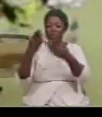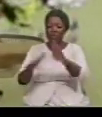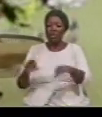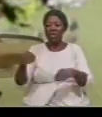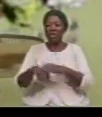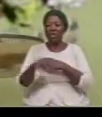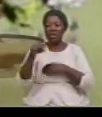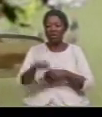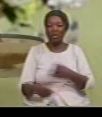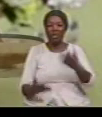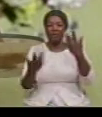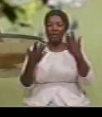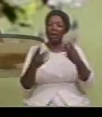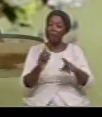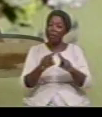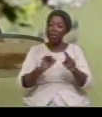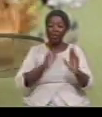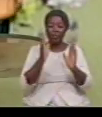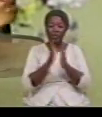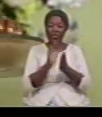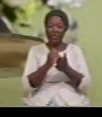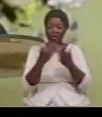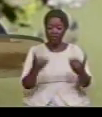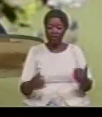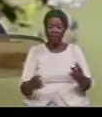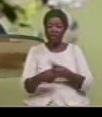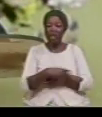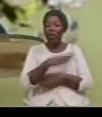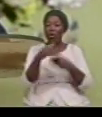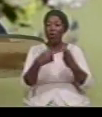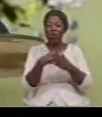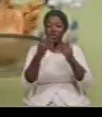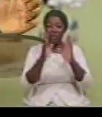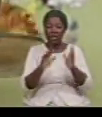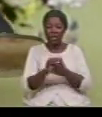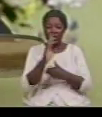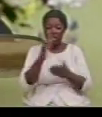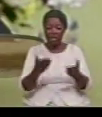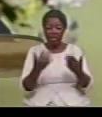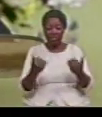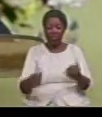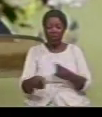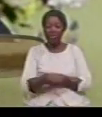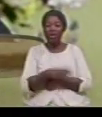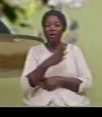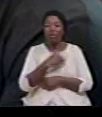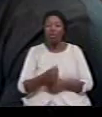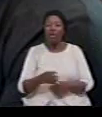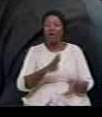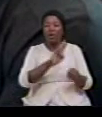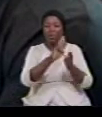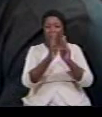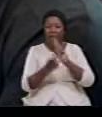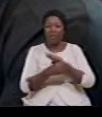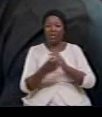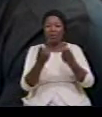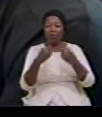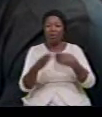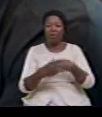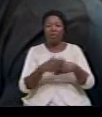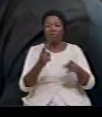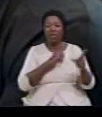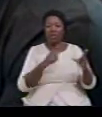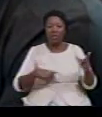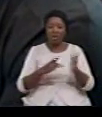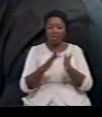today will arise and come to the waiting Father, waiting for him. Number five, leprosy separated